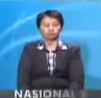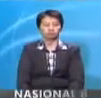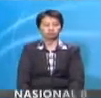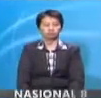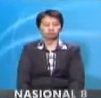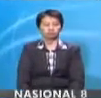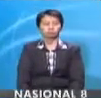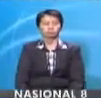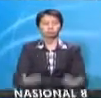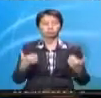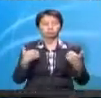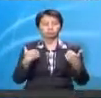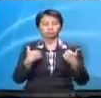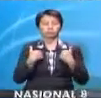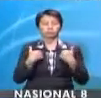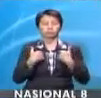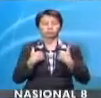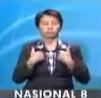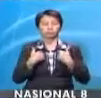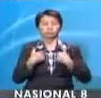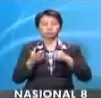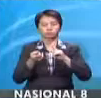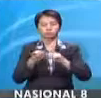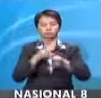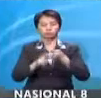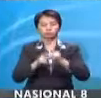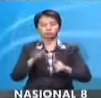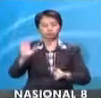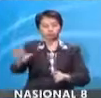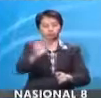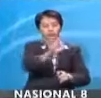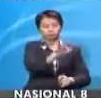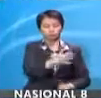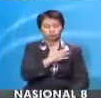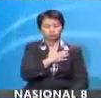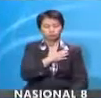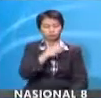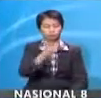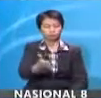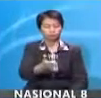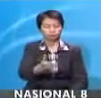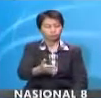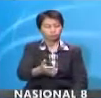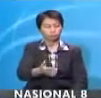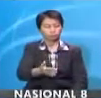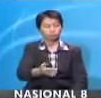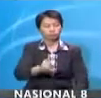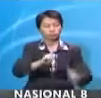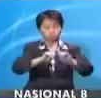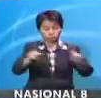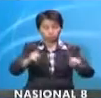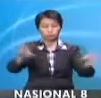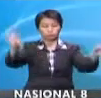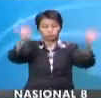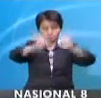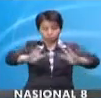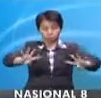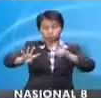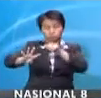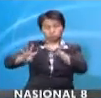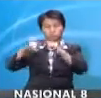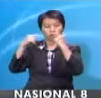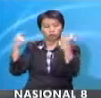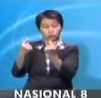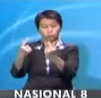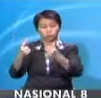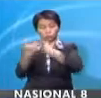There are frank exchanges of views, some concerns expressed. But ASEAN as a group of